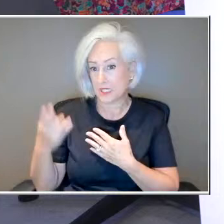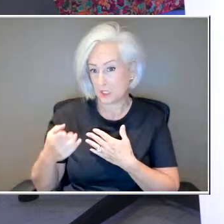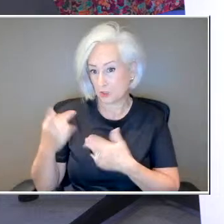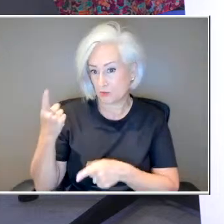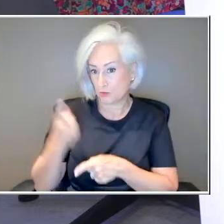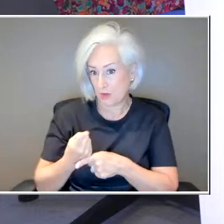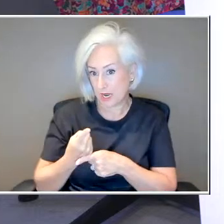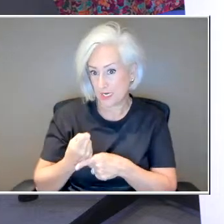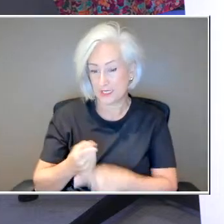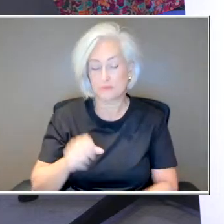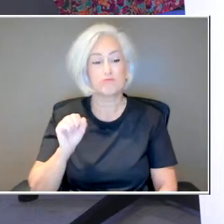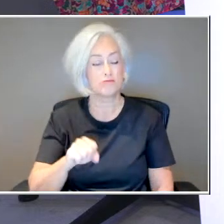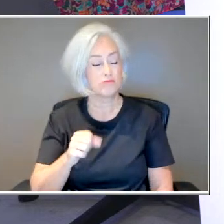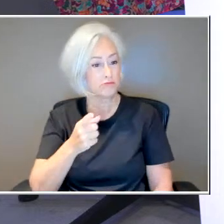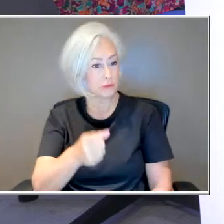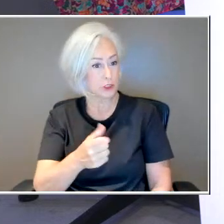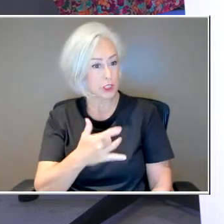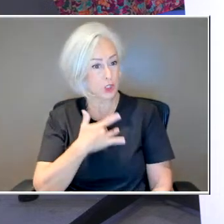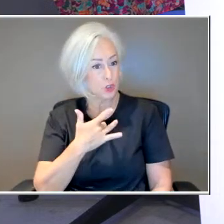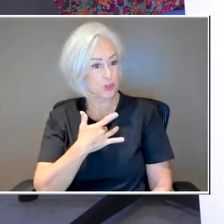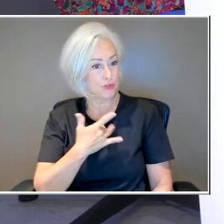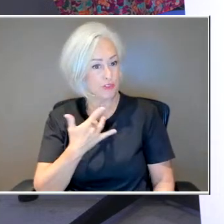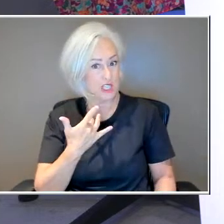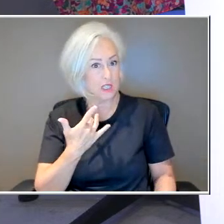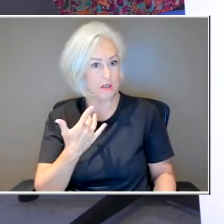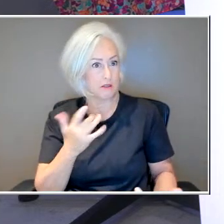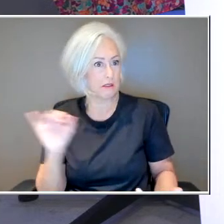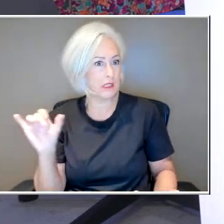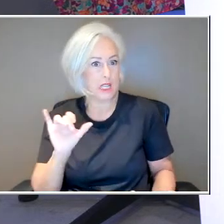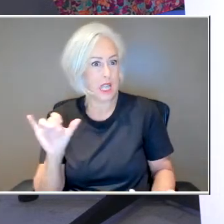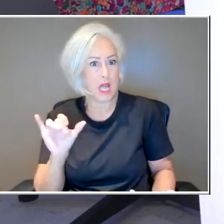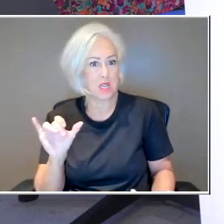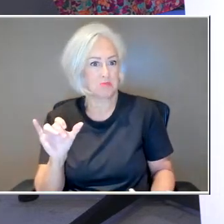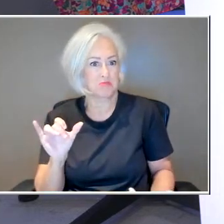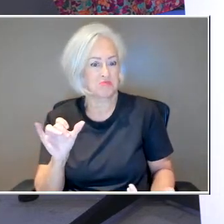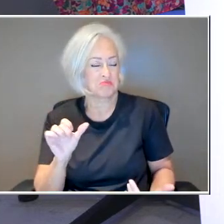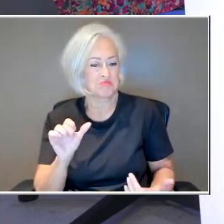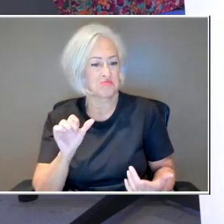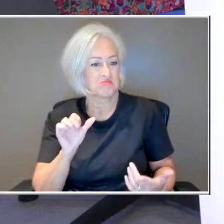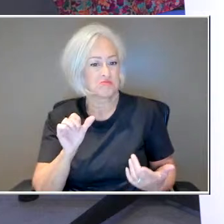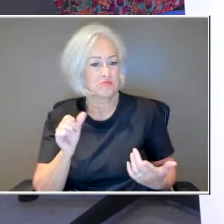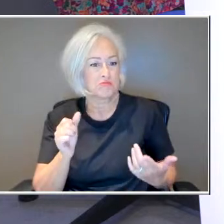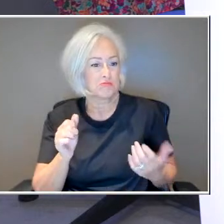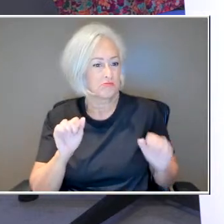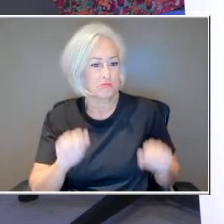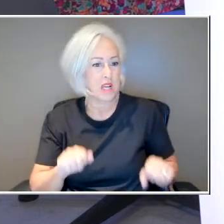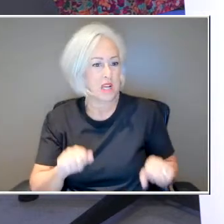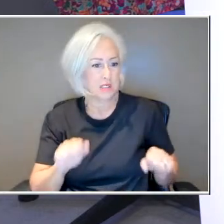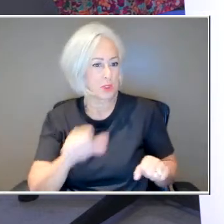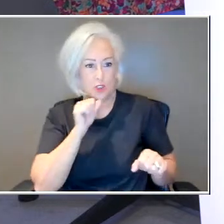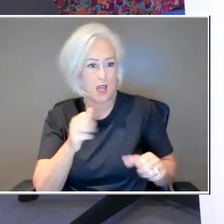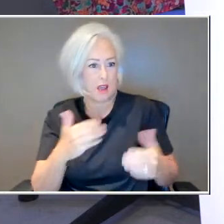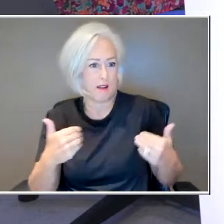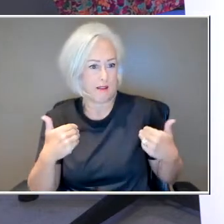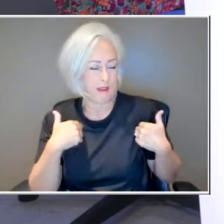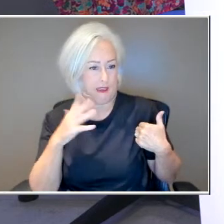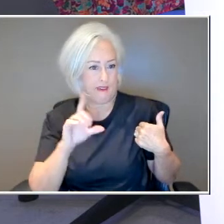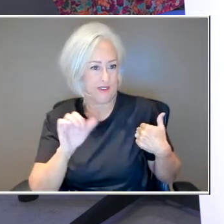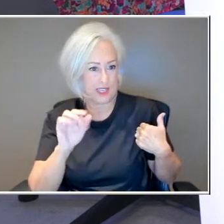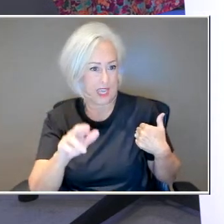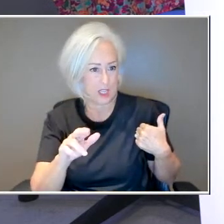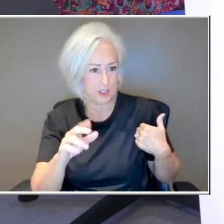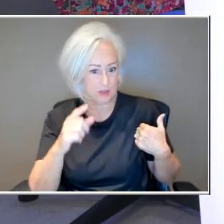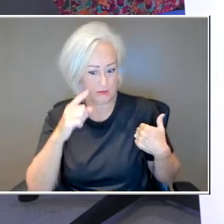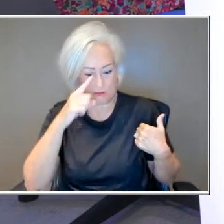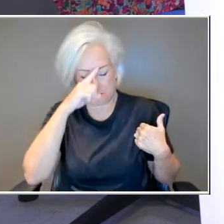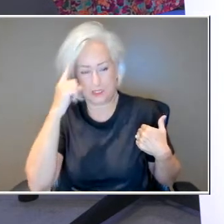feel safe from a possible diagnosis because you had no family history? Is that what you were thinking? I did. So what made you